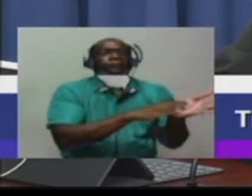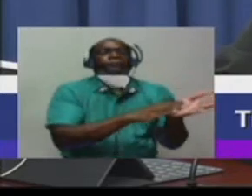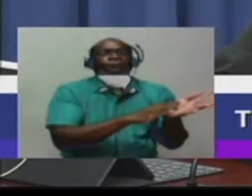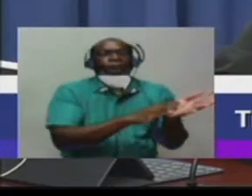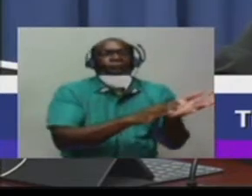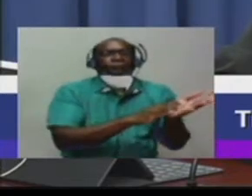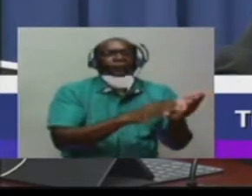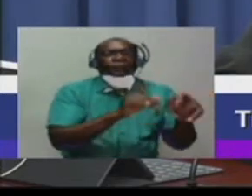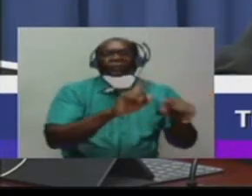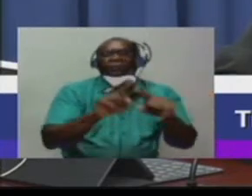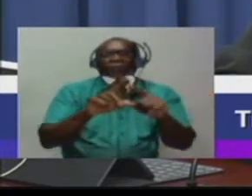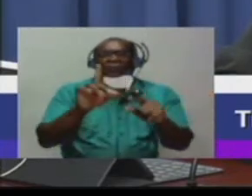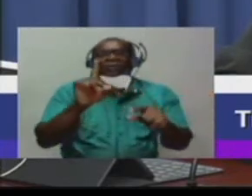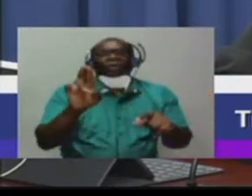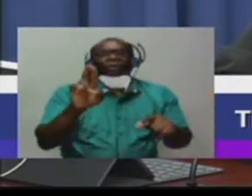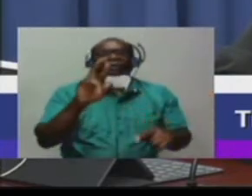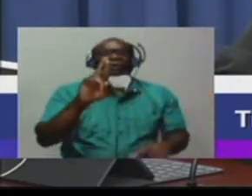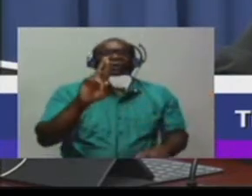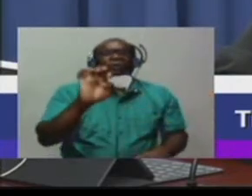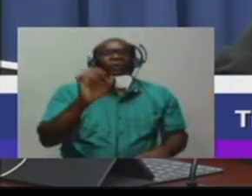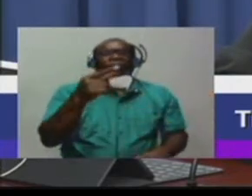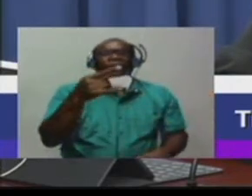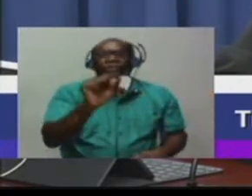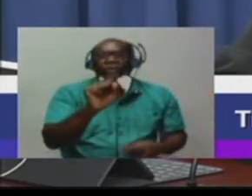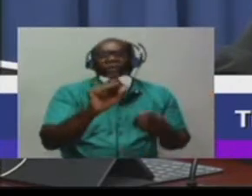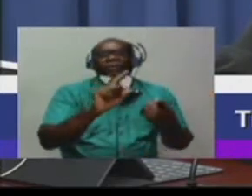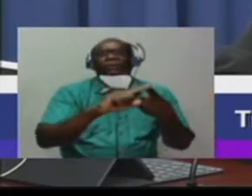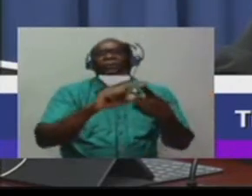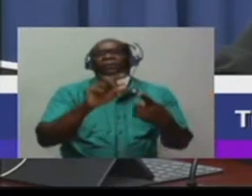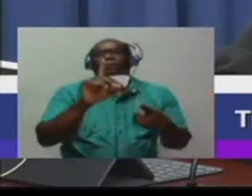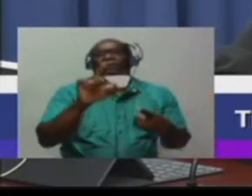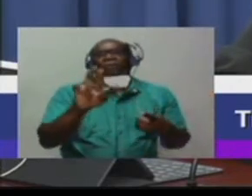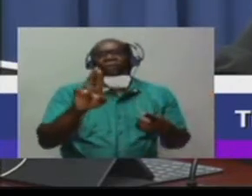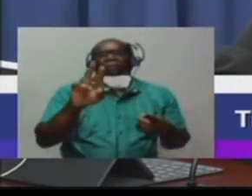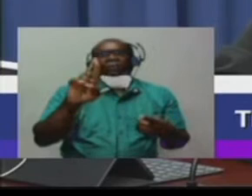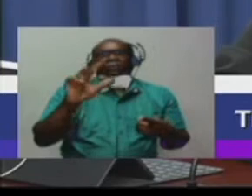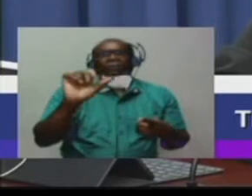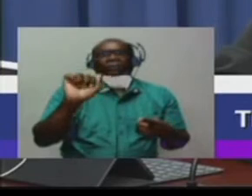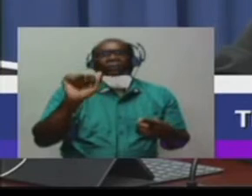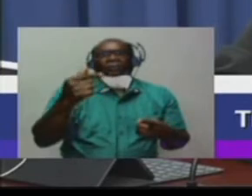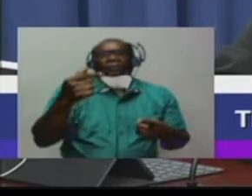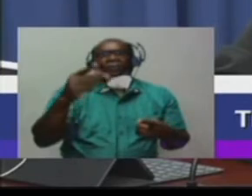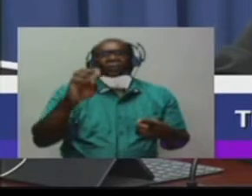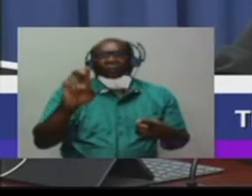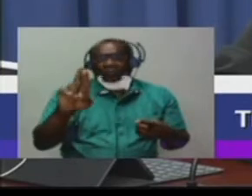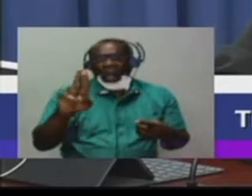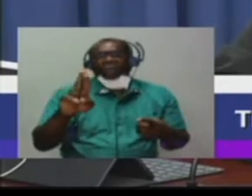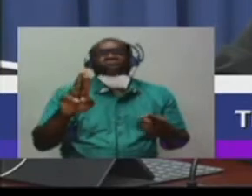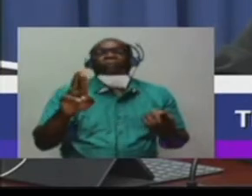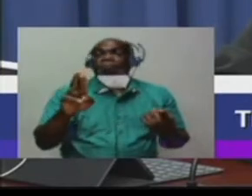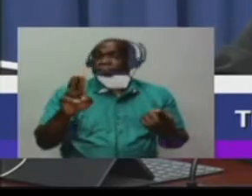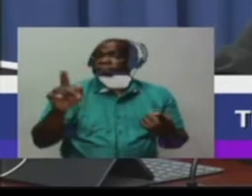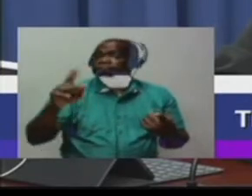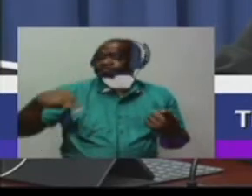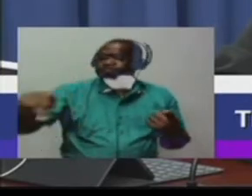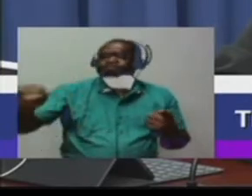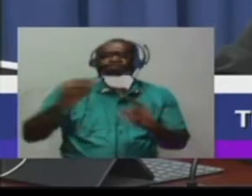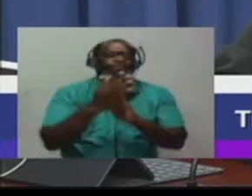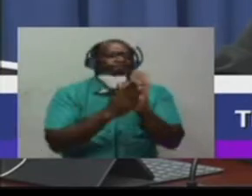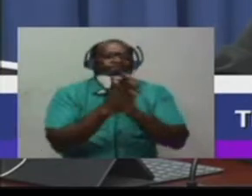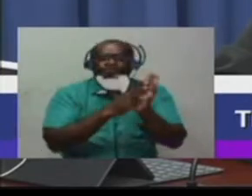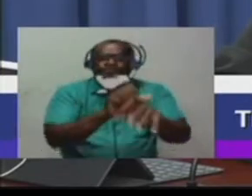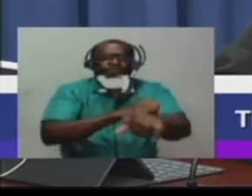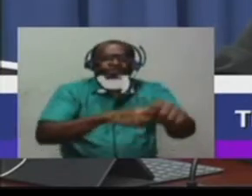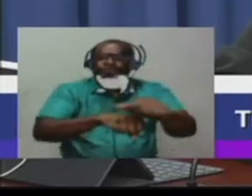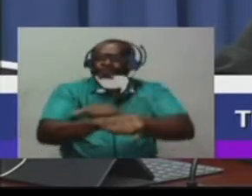Lakram Bodo, Dr. Rai Ragbir. They have really taken this program and are